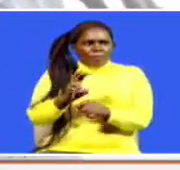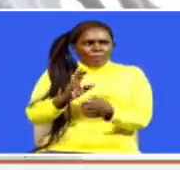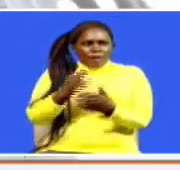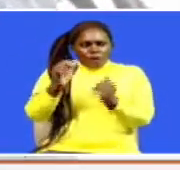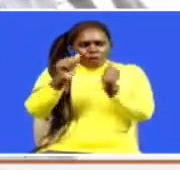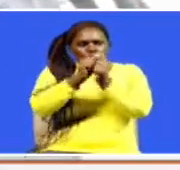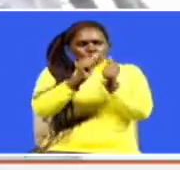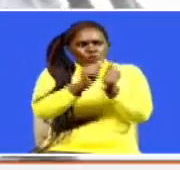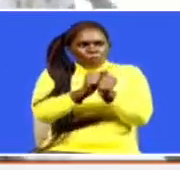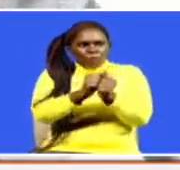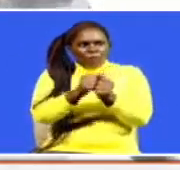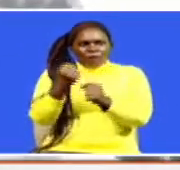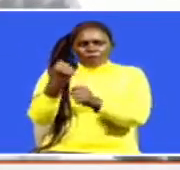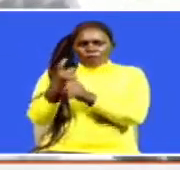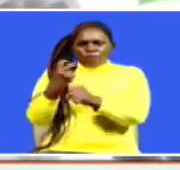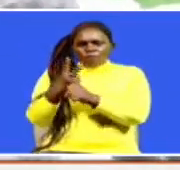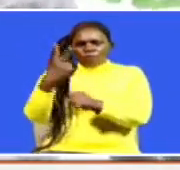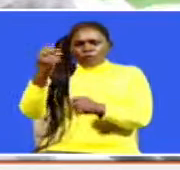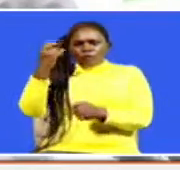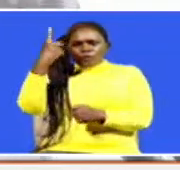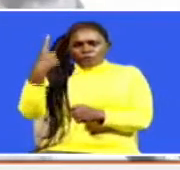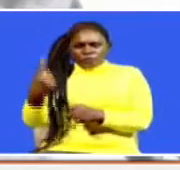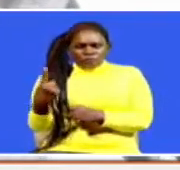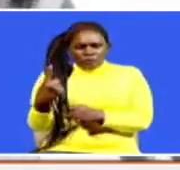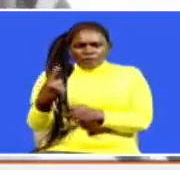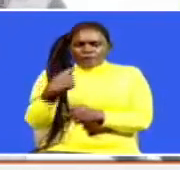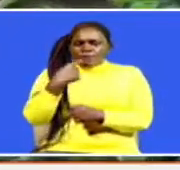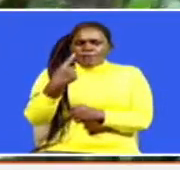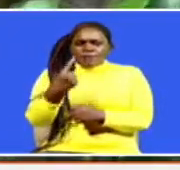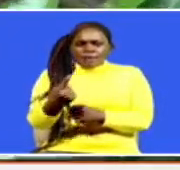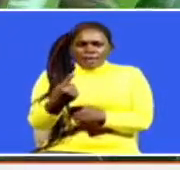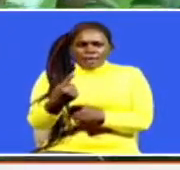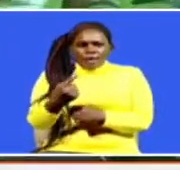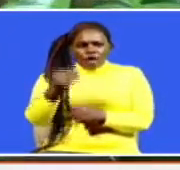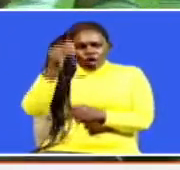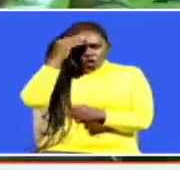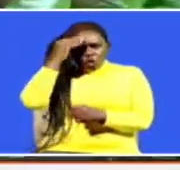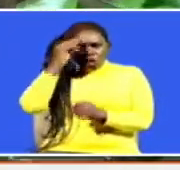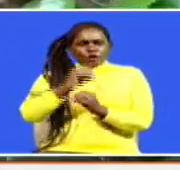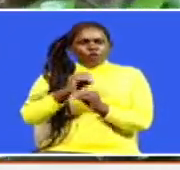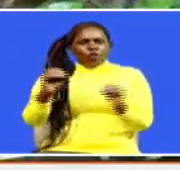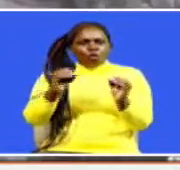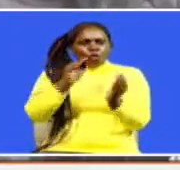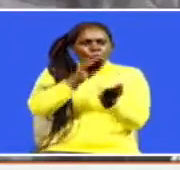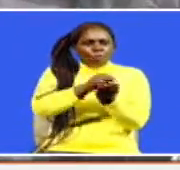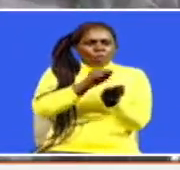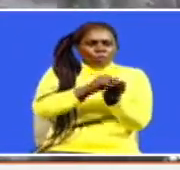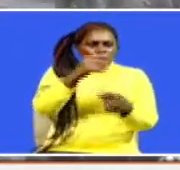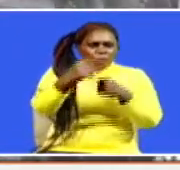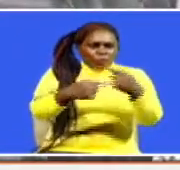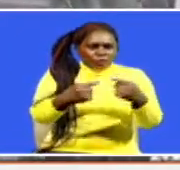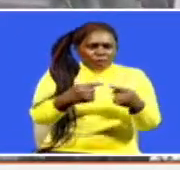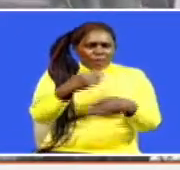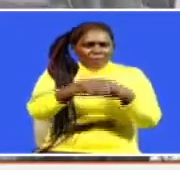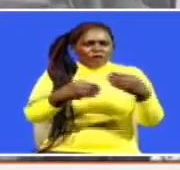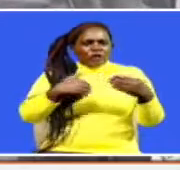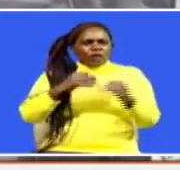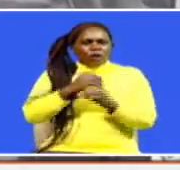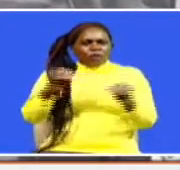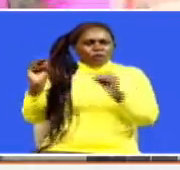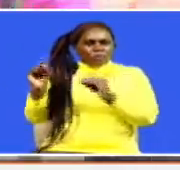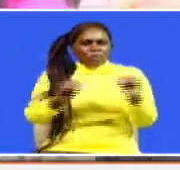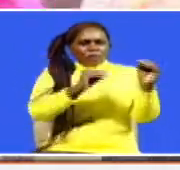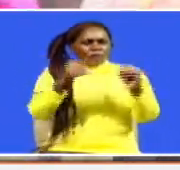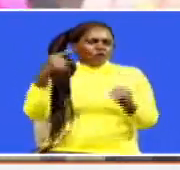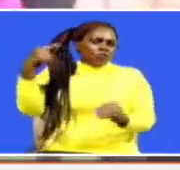between October and November 2021 identified lack of knowledge of the beekeeping process, lack of equipment, migration